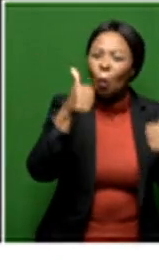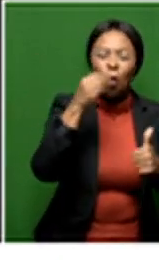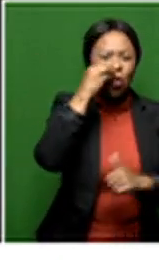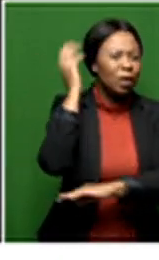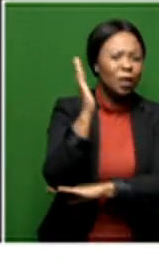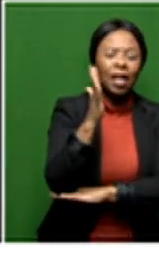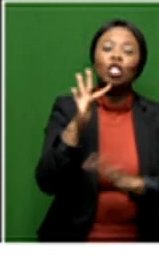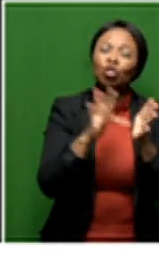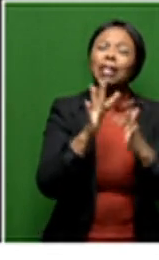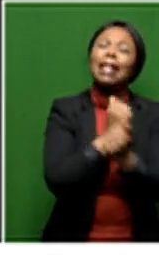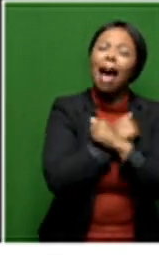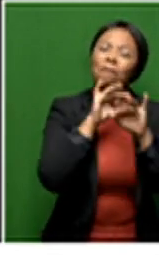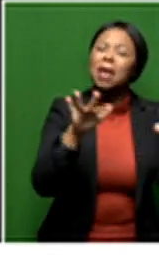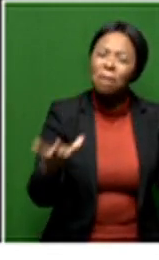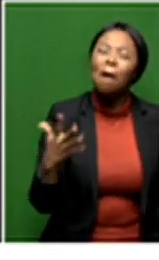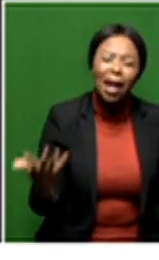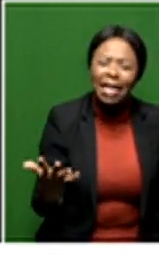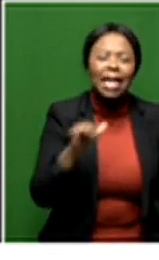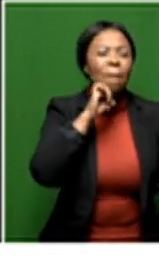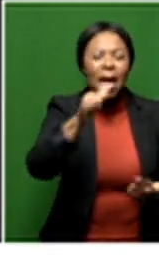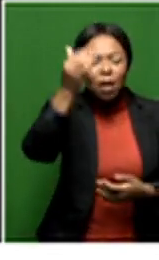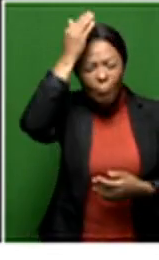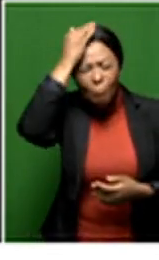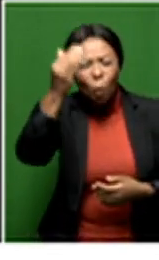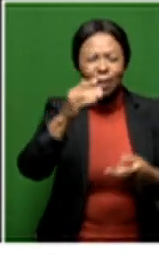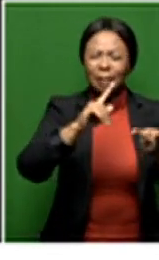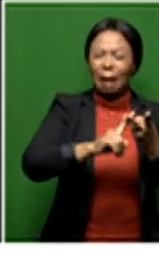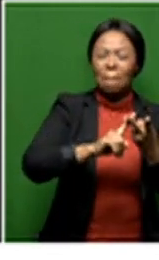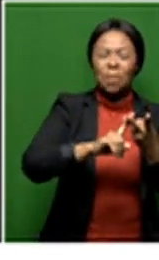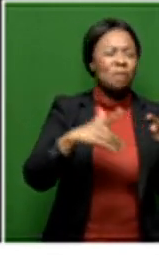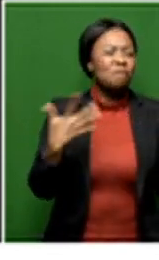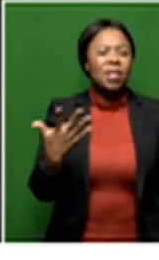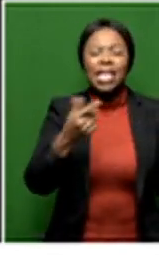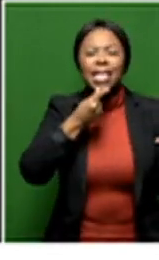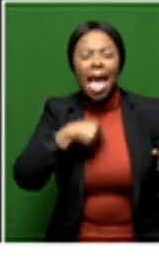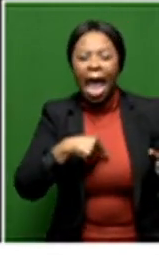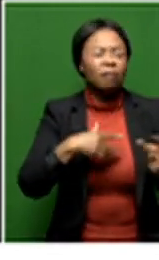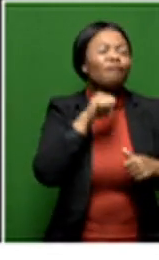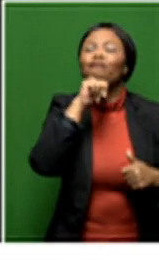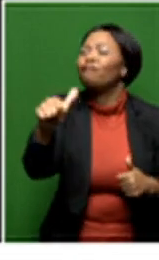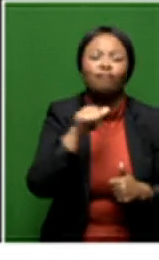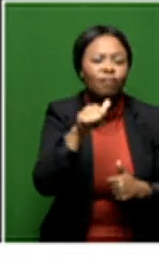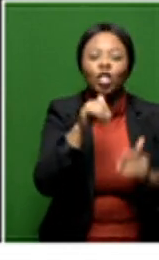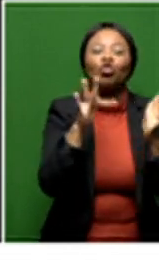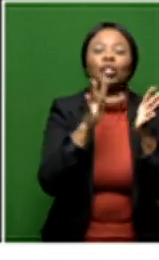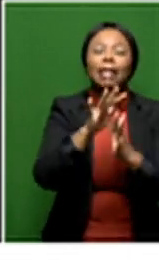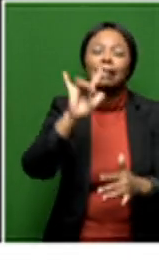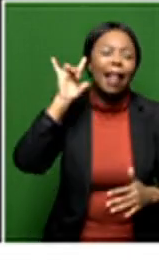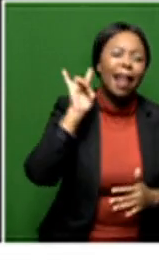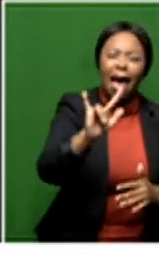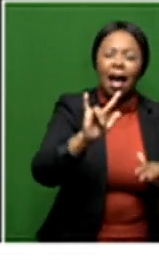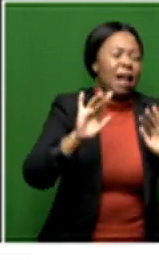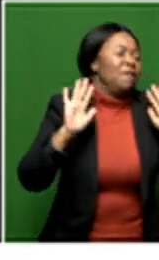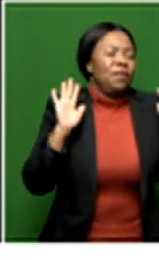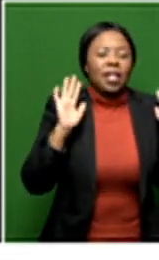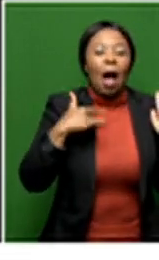loves people. Doesn't matter if you're Muslim, gay, whoever you are, Jesus loves you. And that is what I